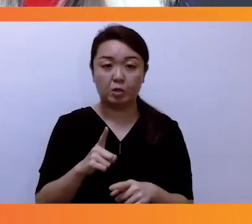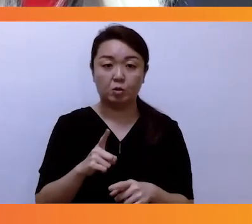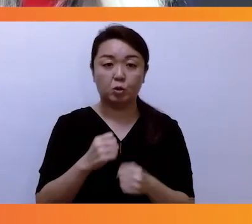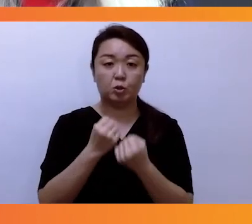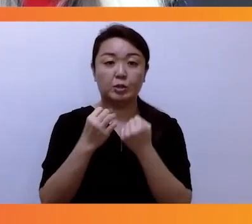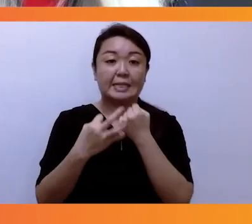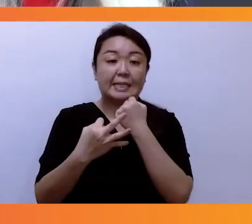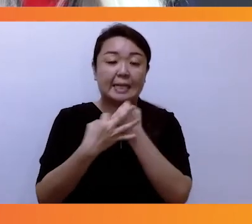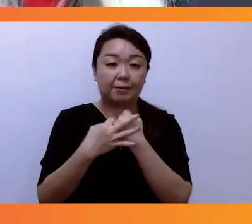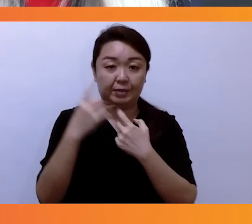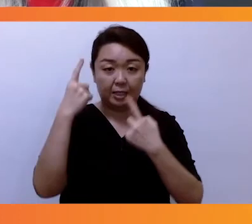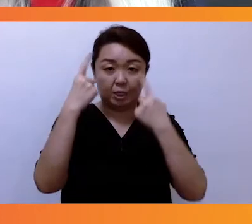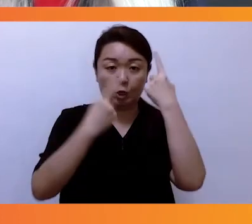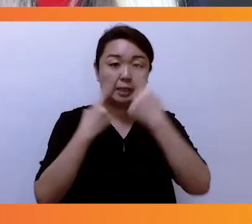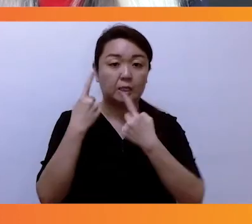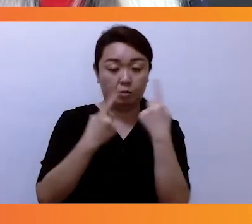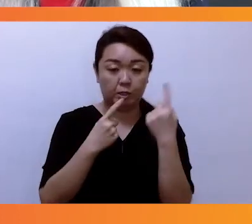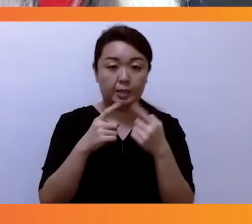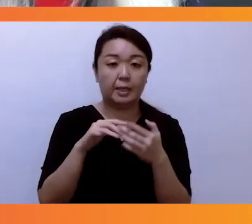real safety